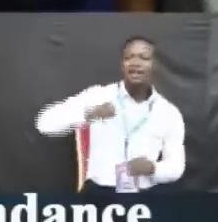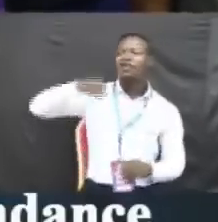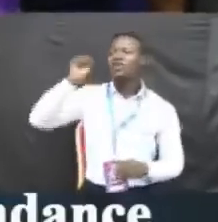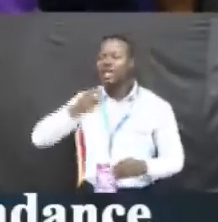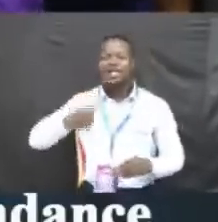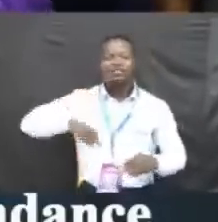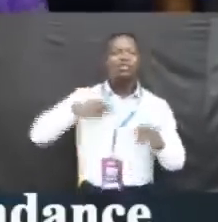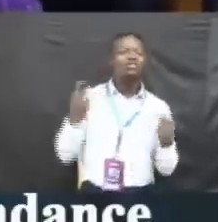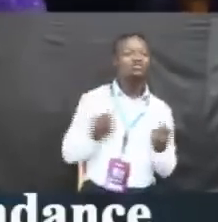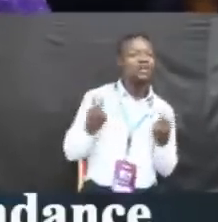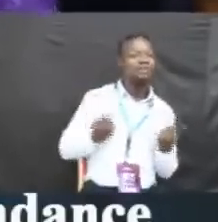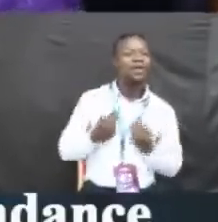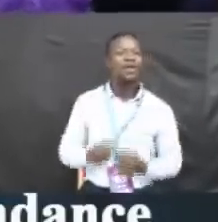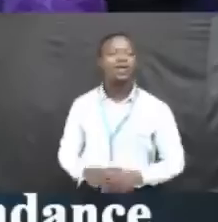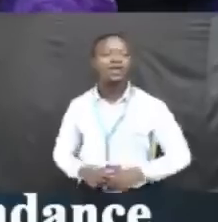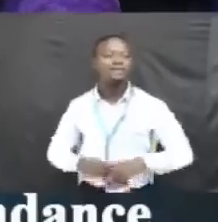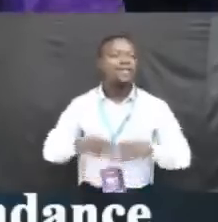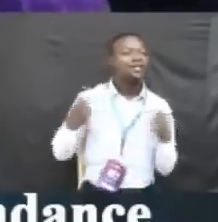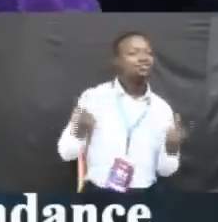Lord.